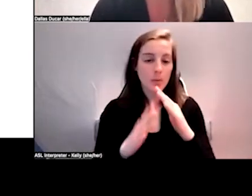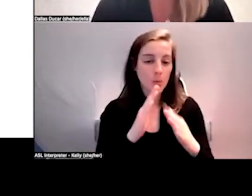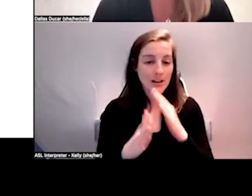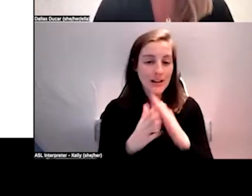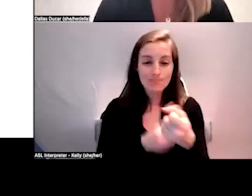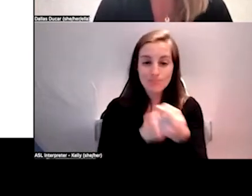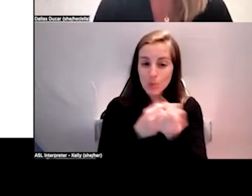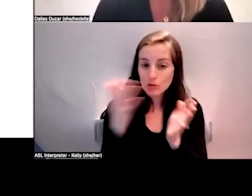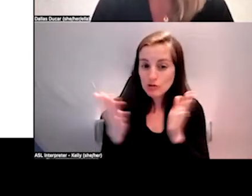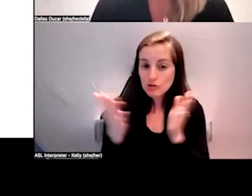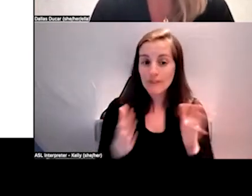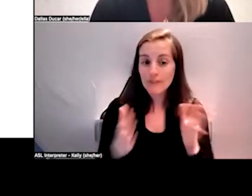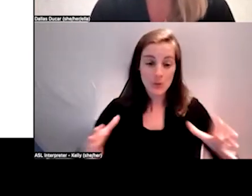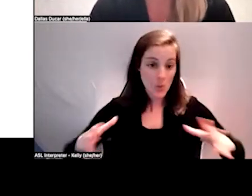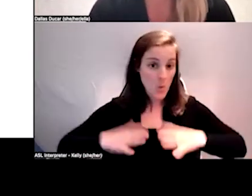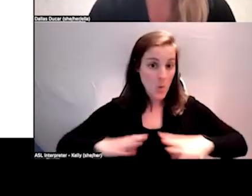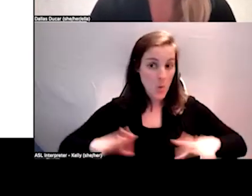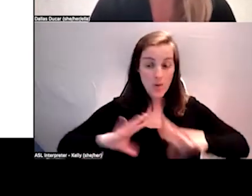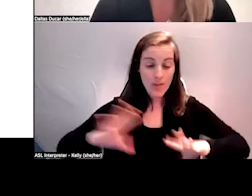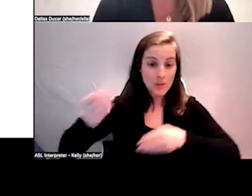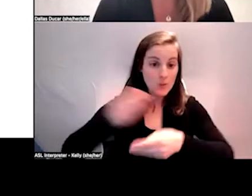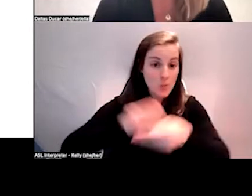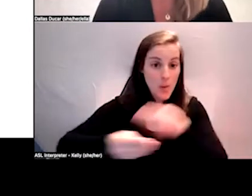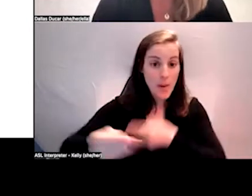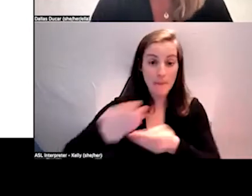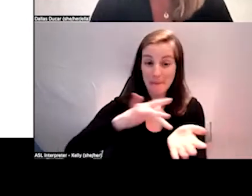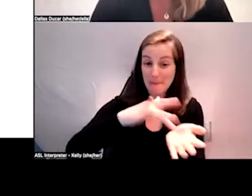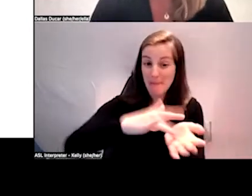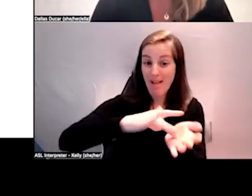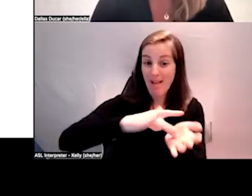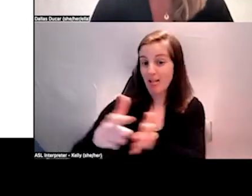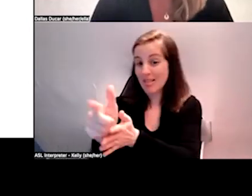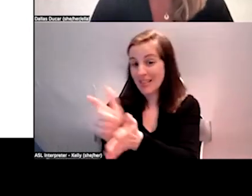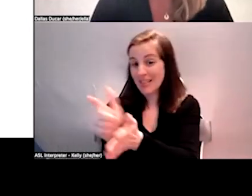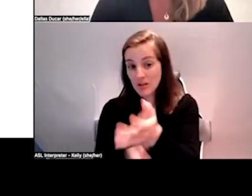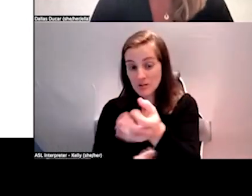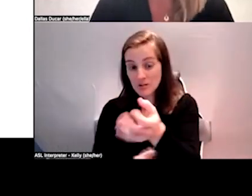swap closet, medical legal support.